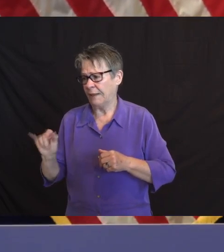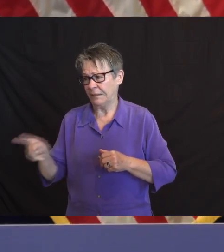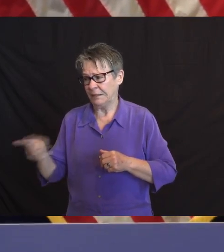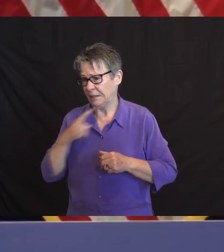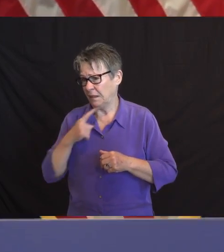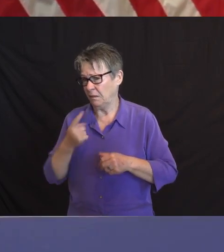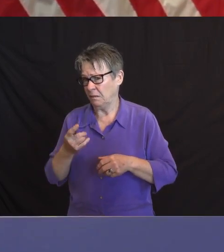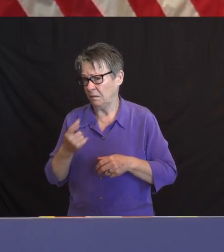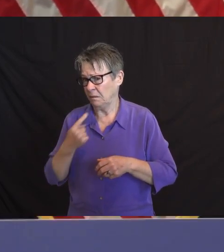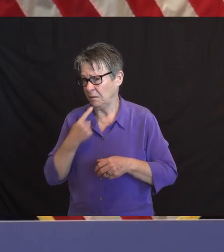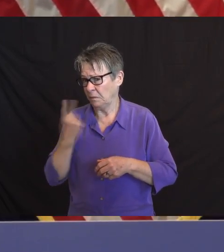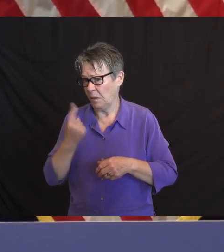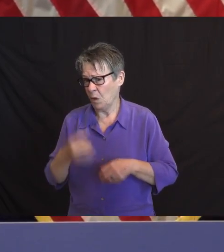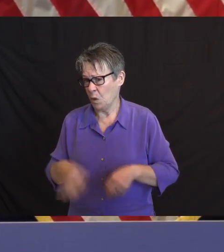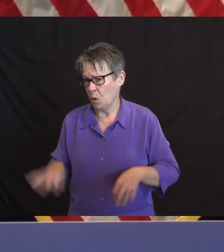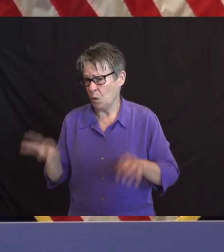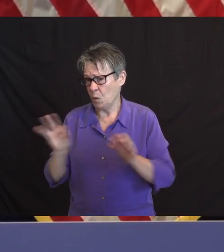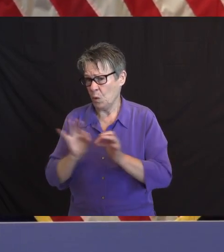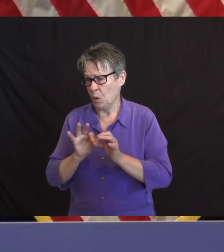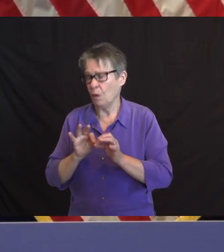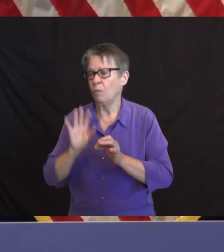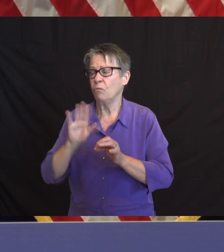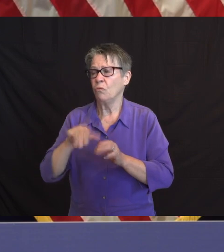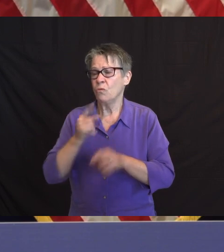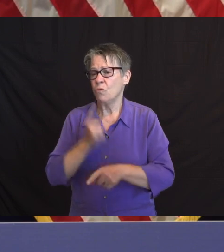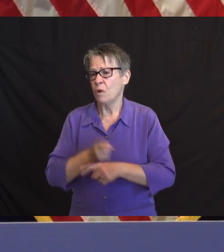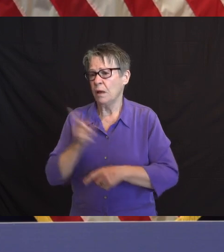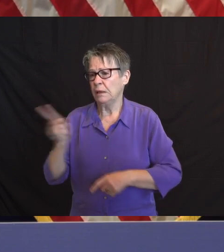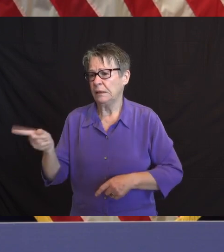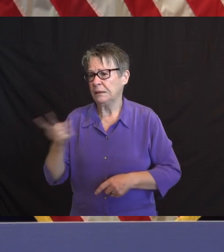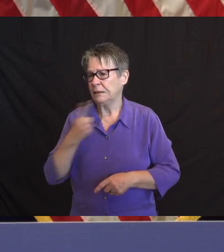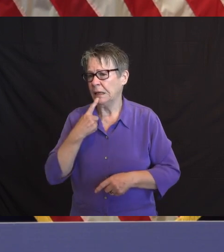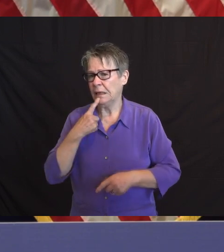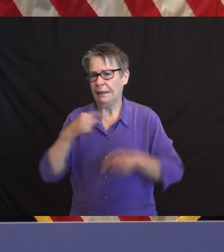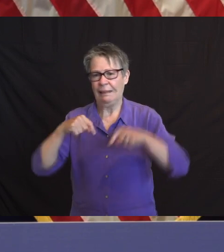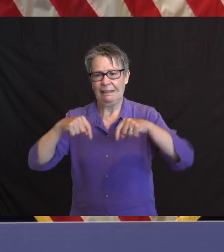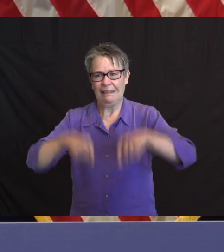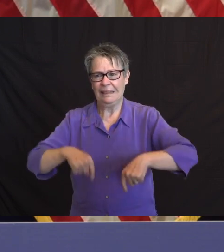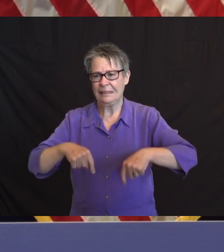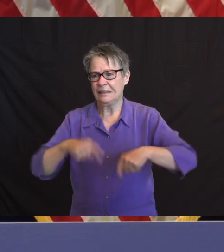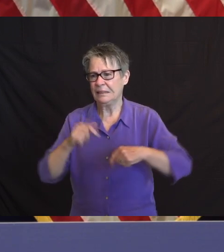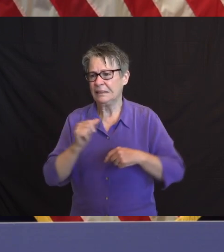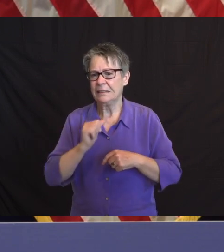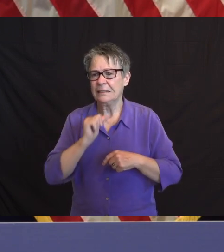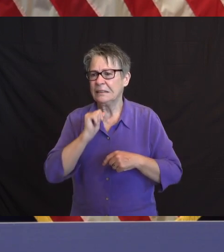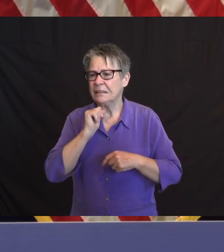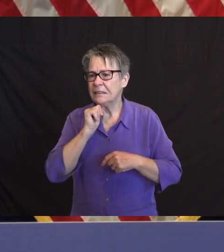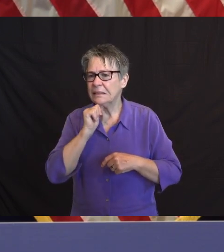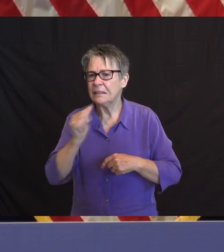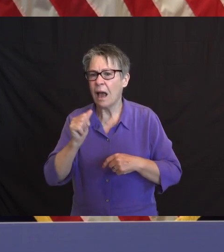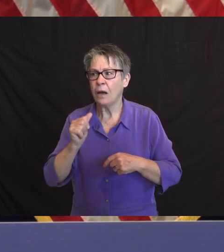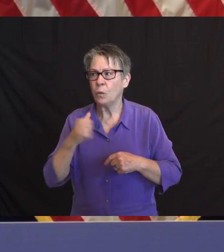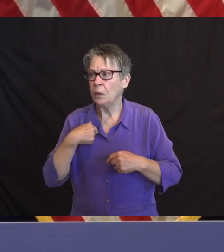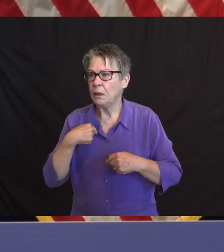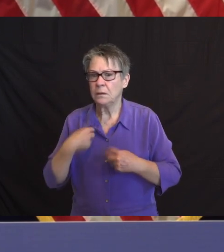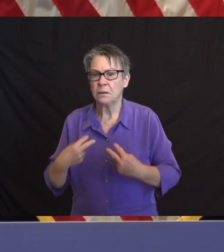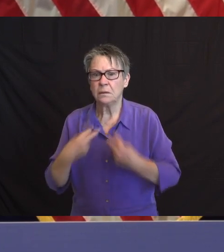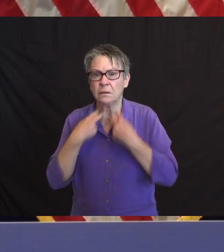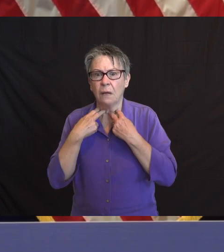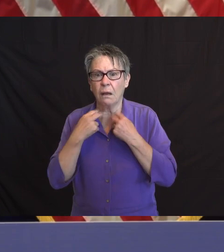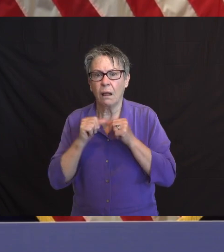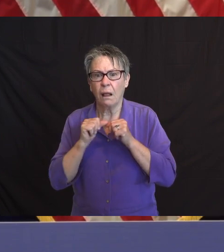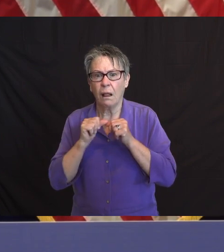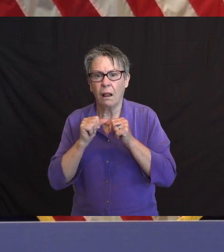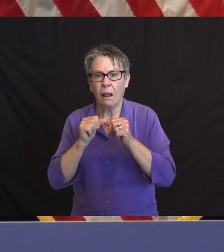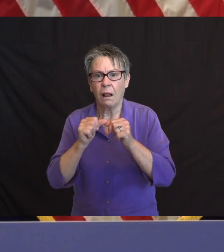triggered it. This is not a life sentence, what we're talking about here, right? So you hope at some point we have sooner